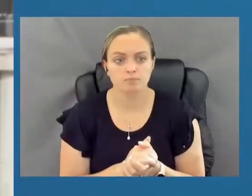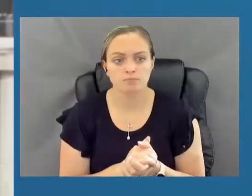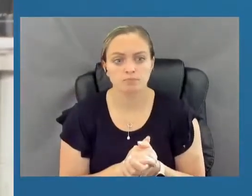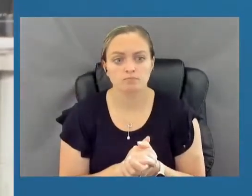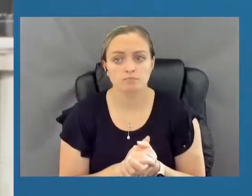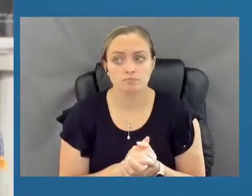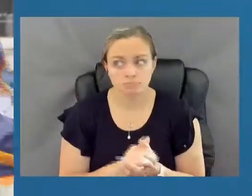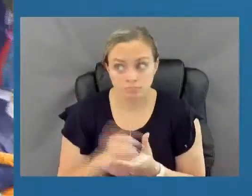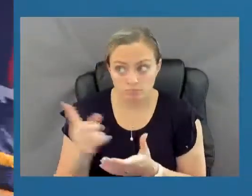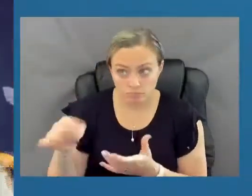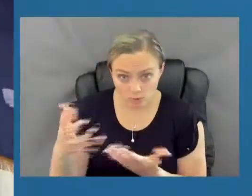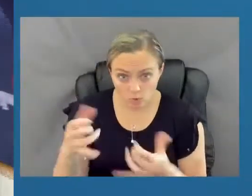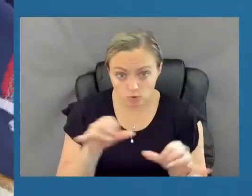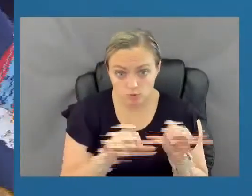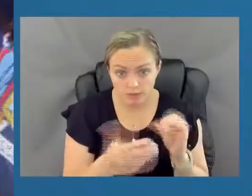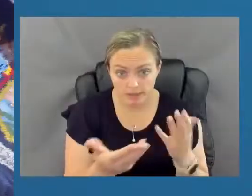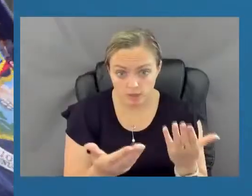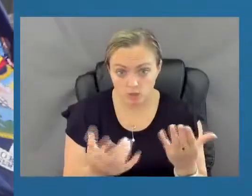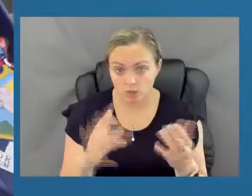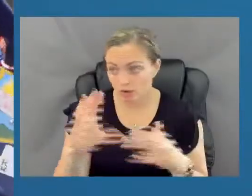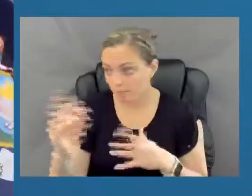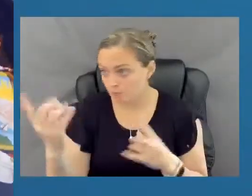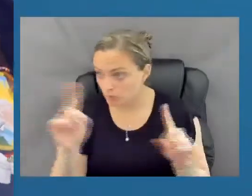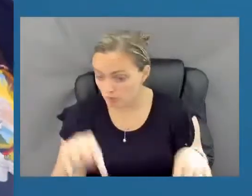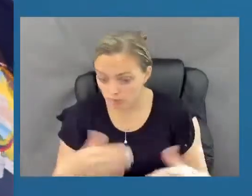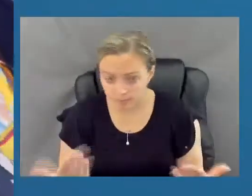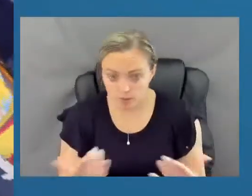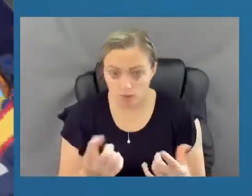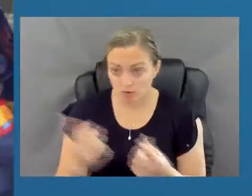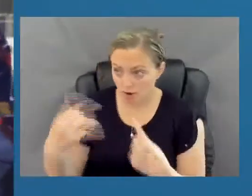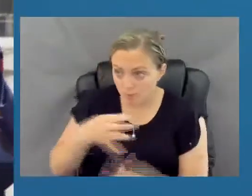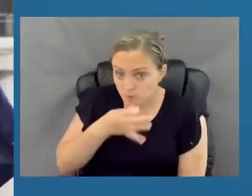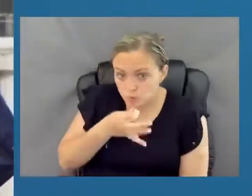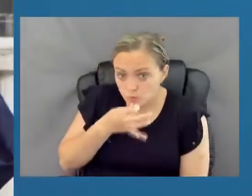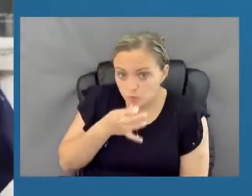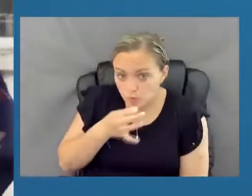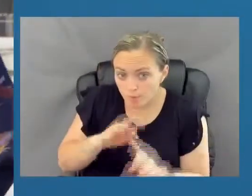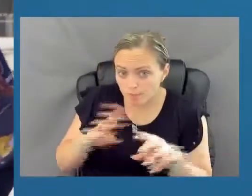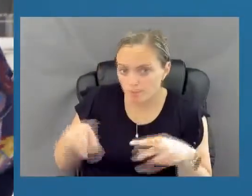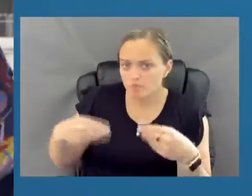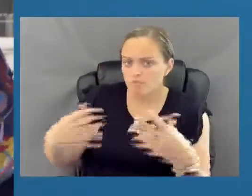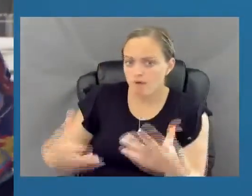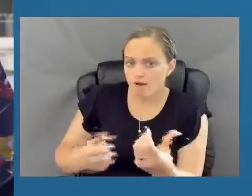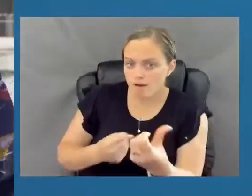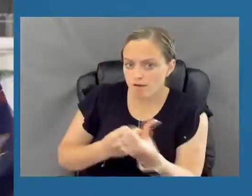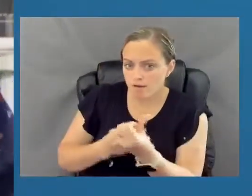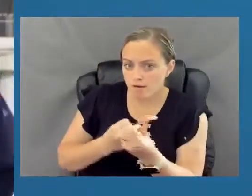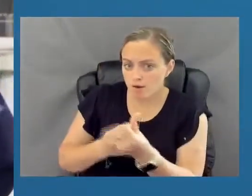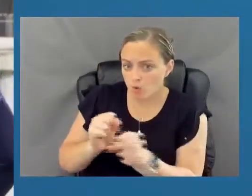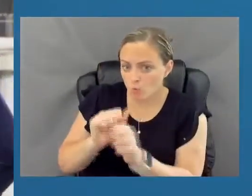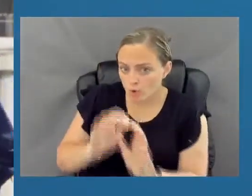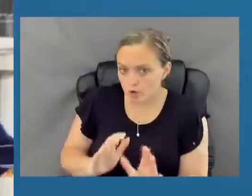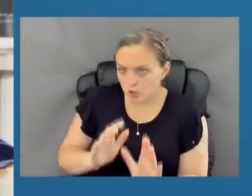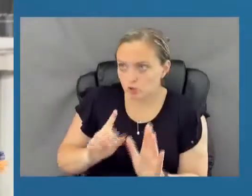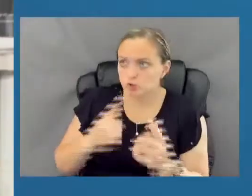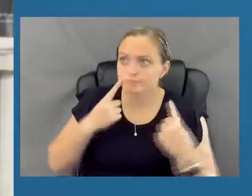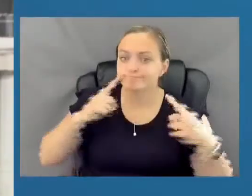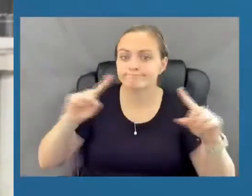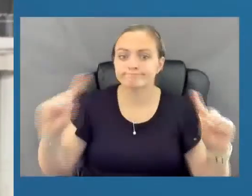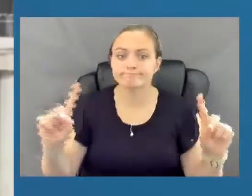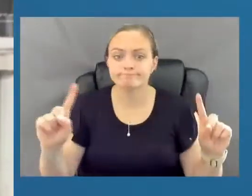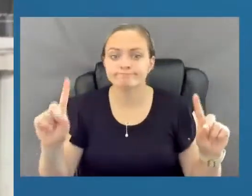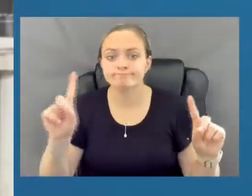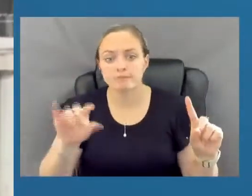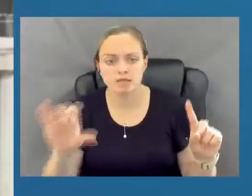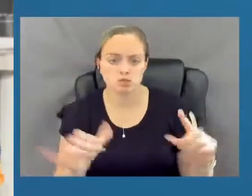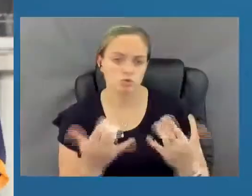here. They're coming. But our challenge now is to give them the power to prosper. That's what we can do in